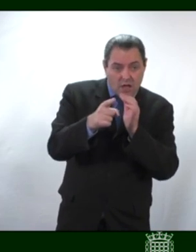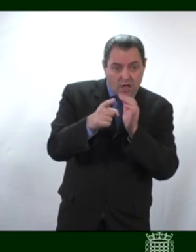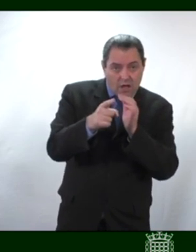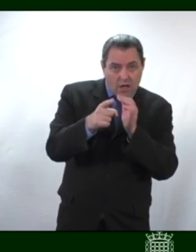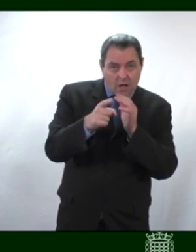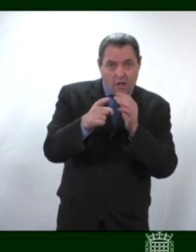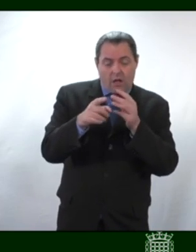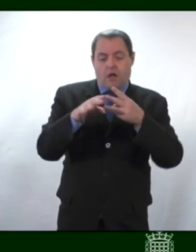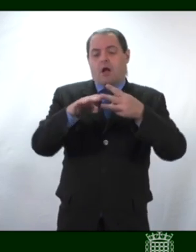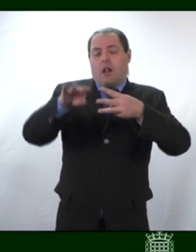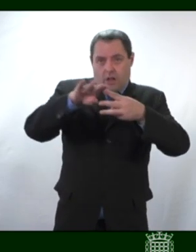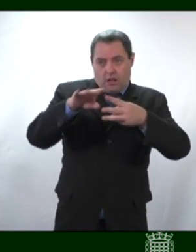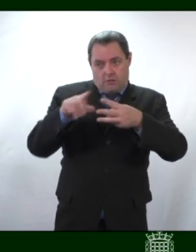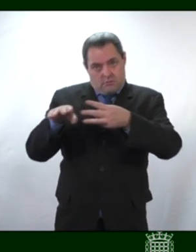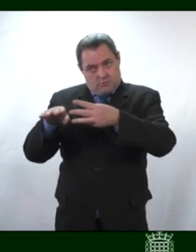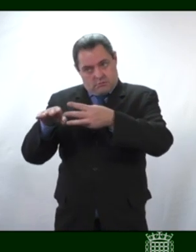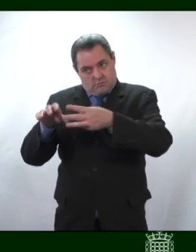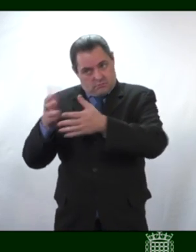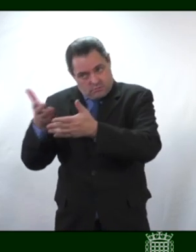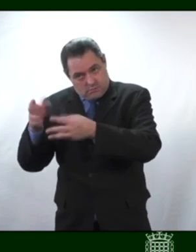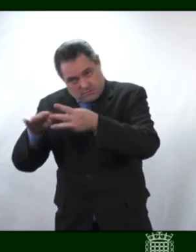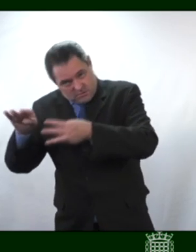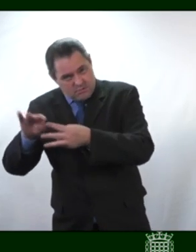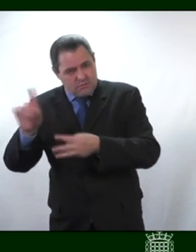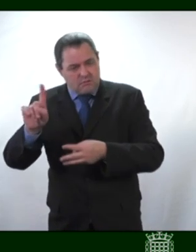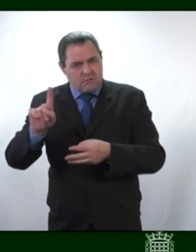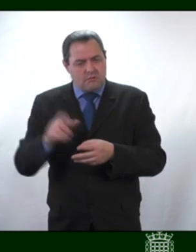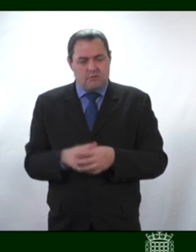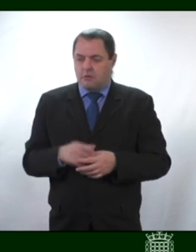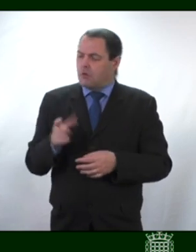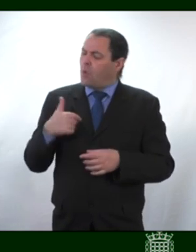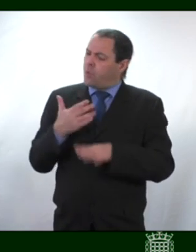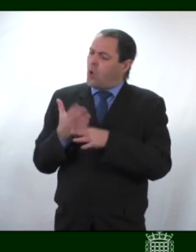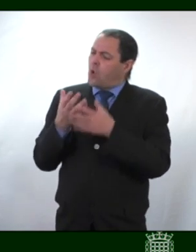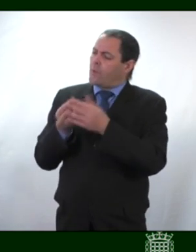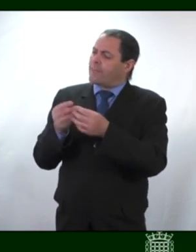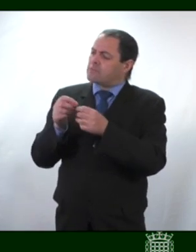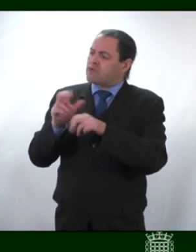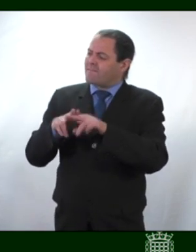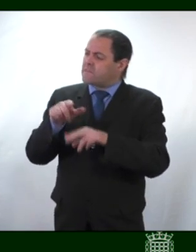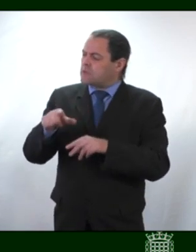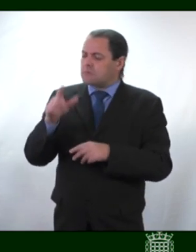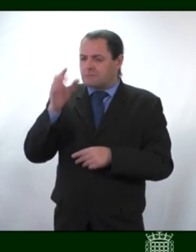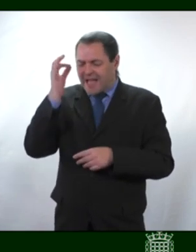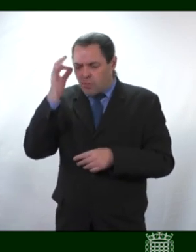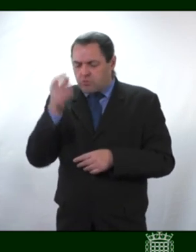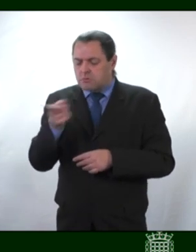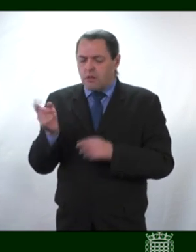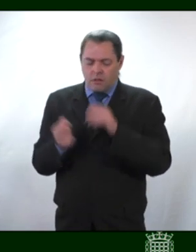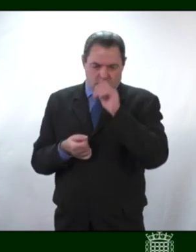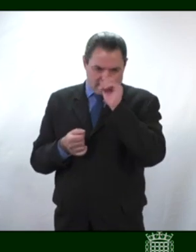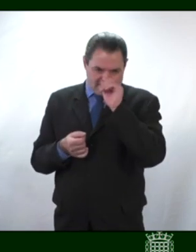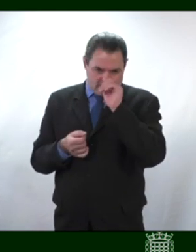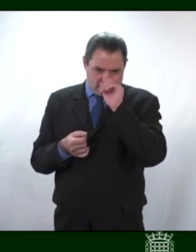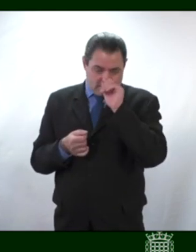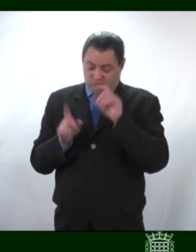tier? Very closely with Bradford, with the council in Bradford, and of course I'm very